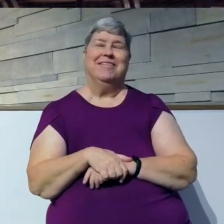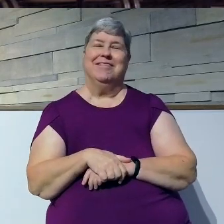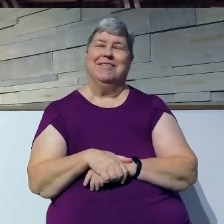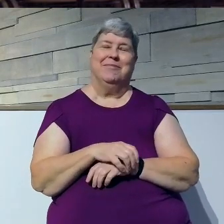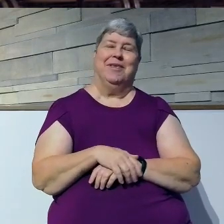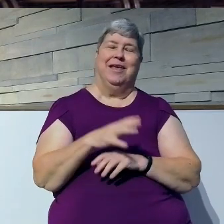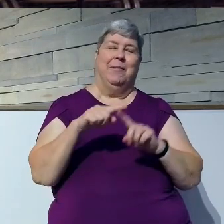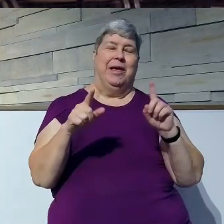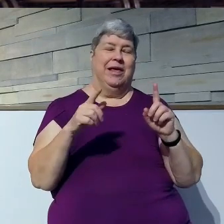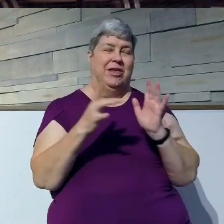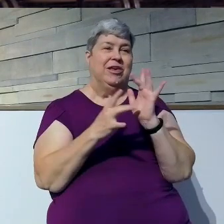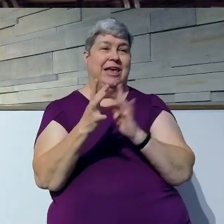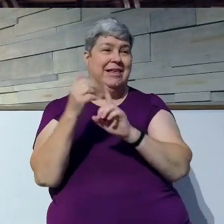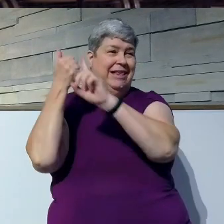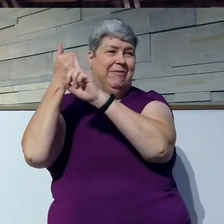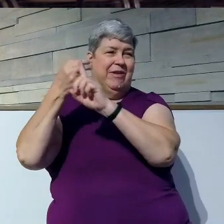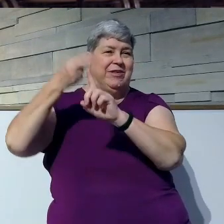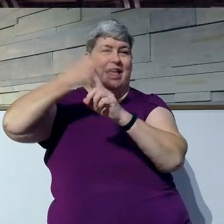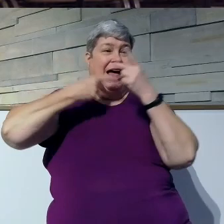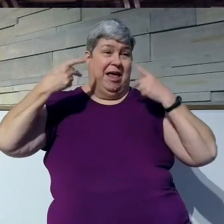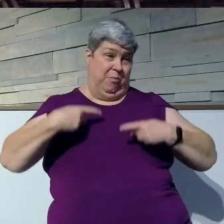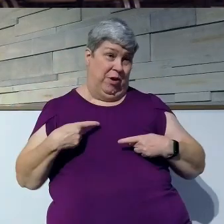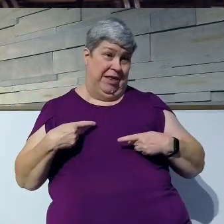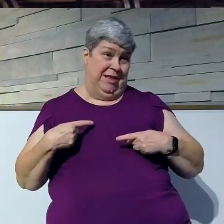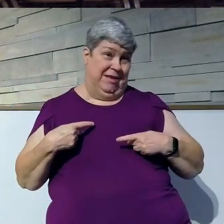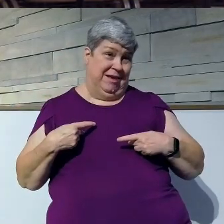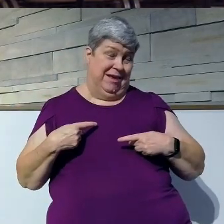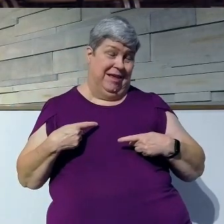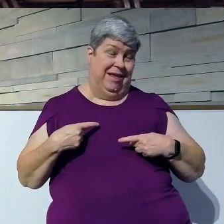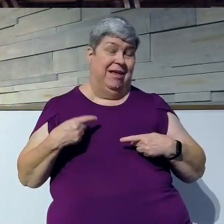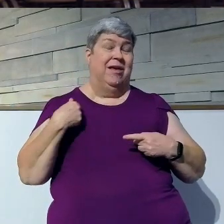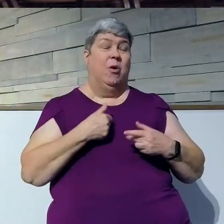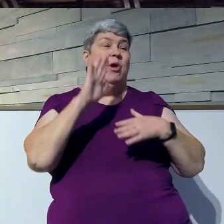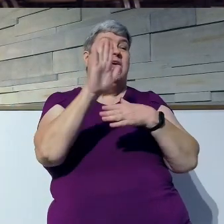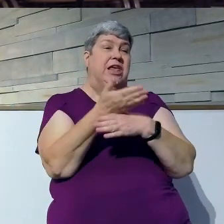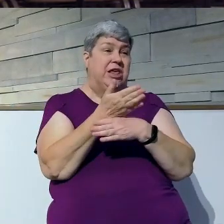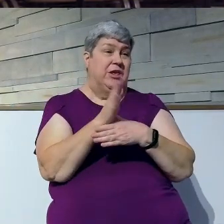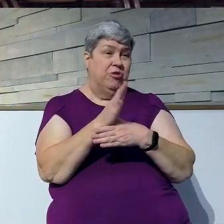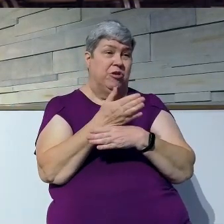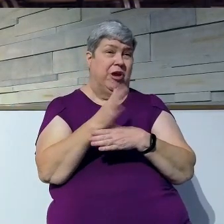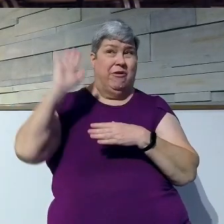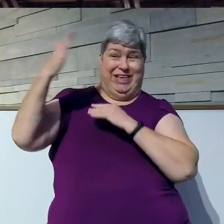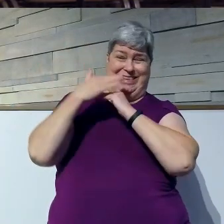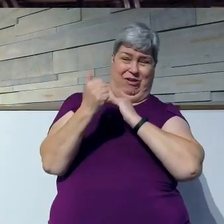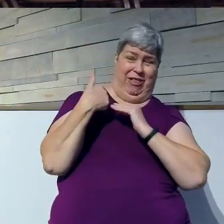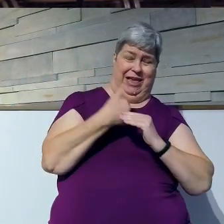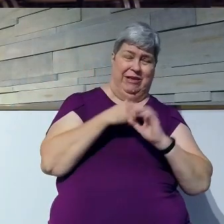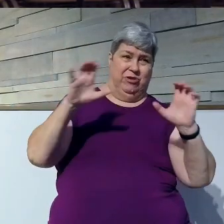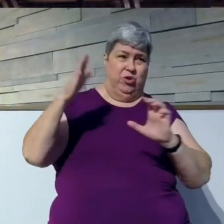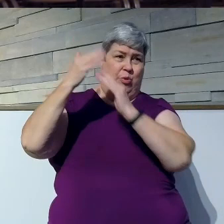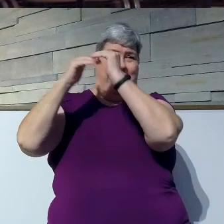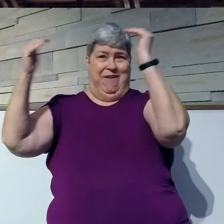So, no, Jesus is our great high priest, isn't he? And we share in the calling of doing